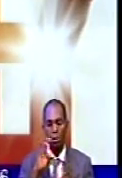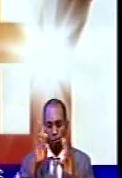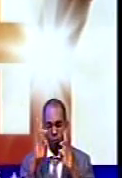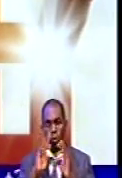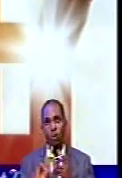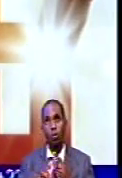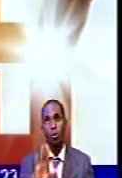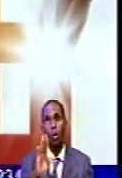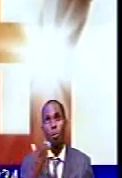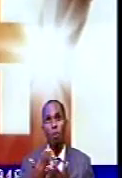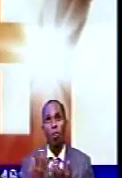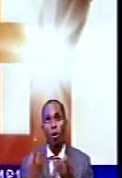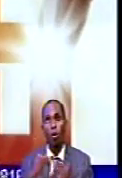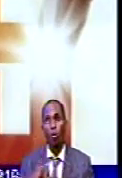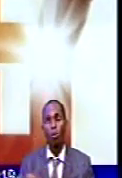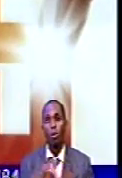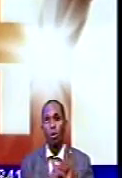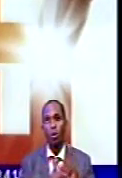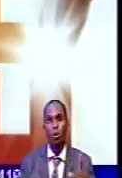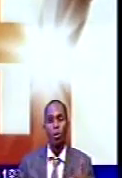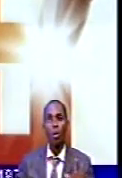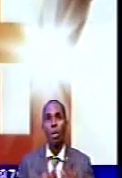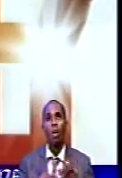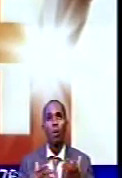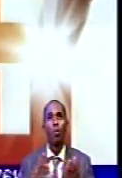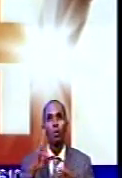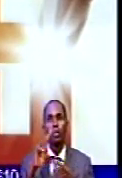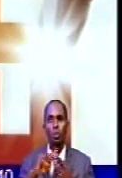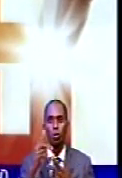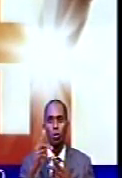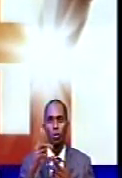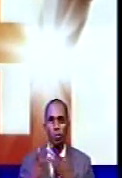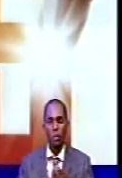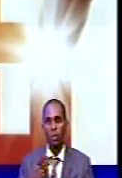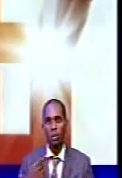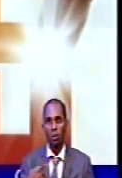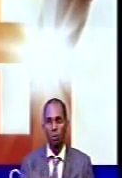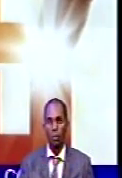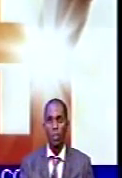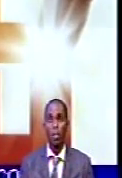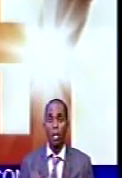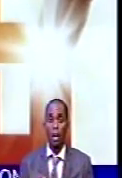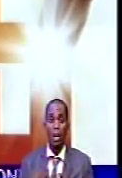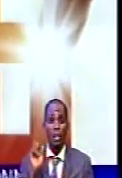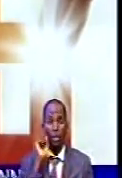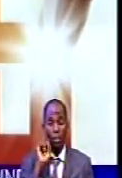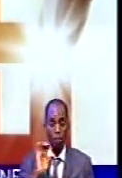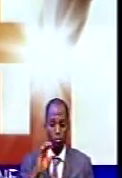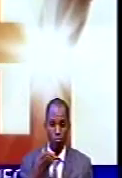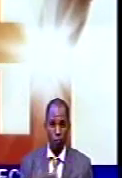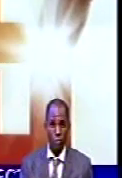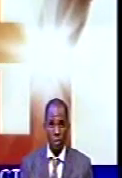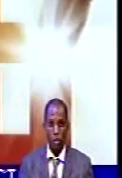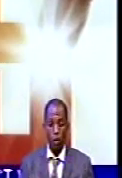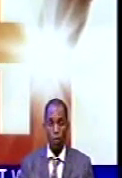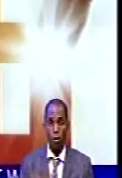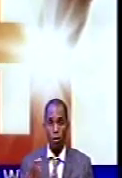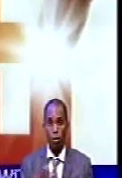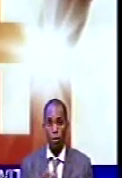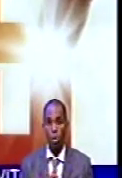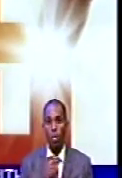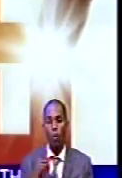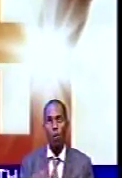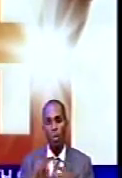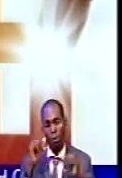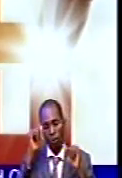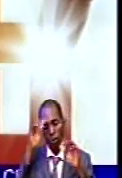And from that February, I've been purging. If I take anything, I will just go and stool it away immediately.